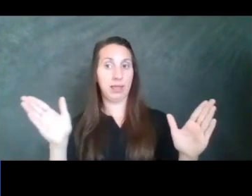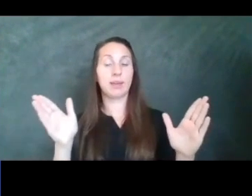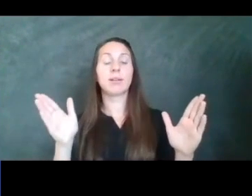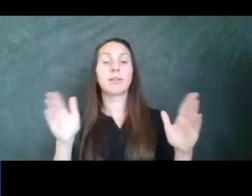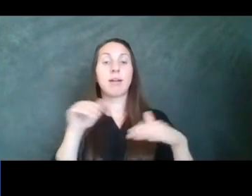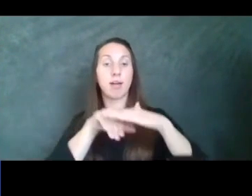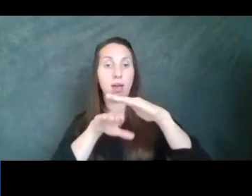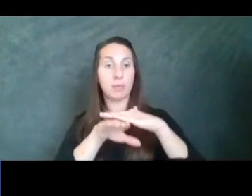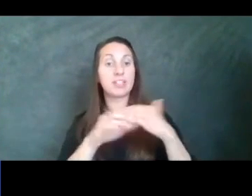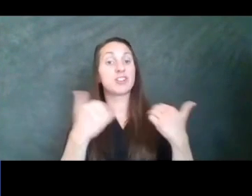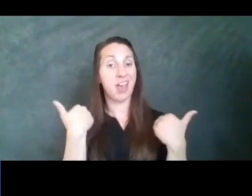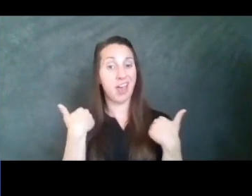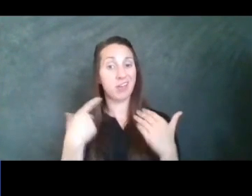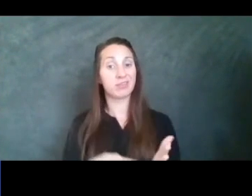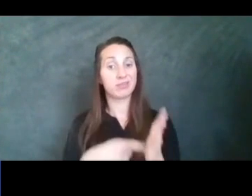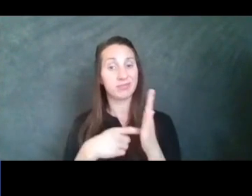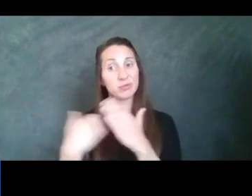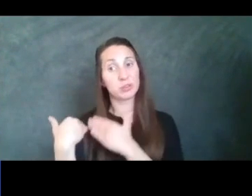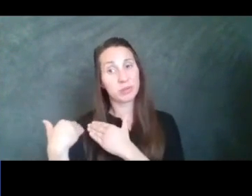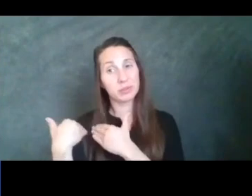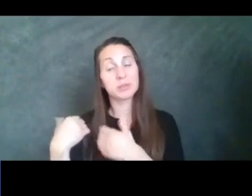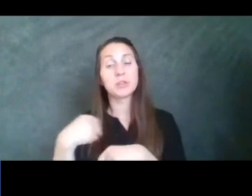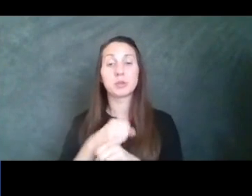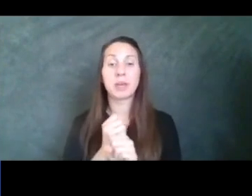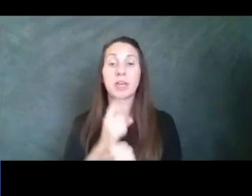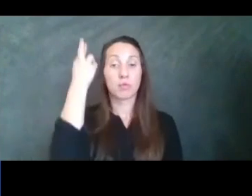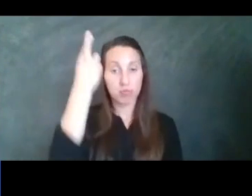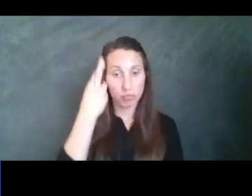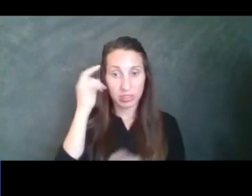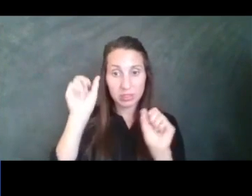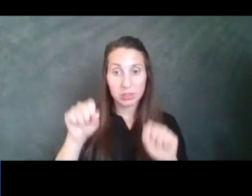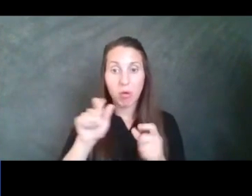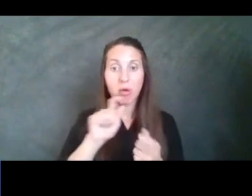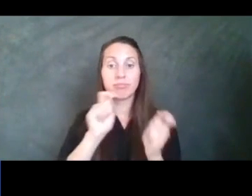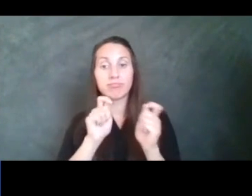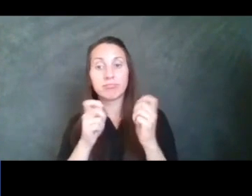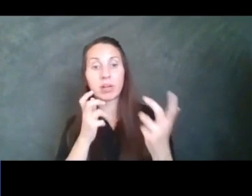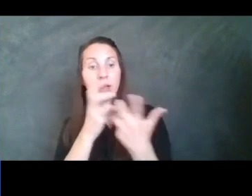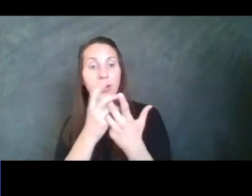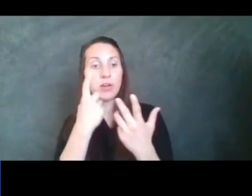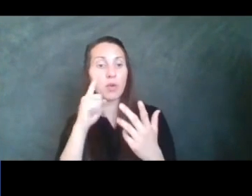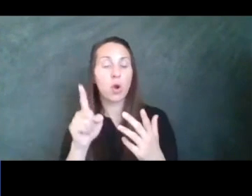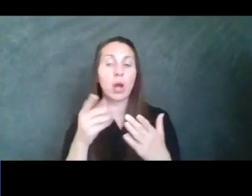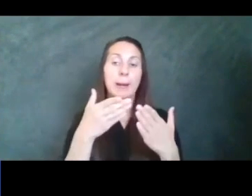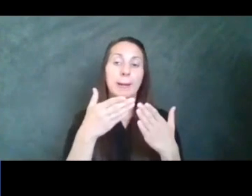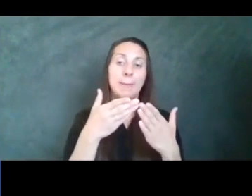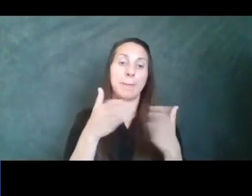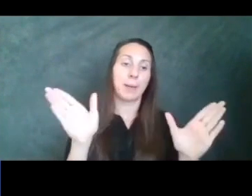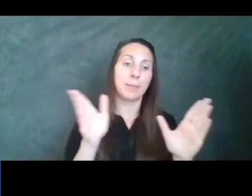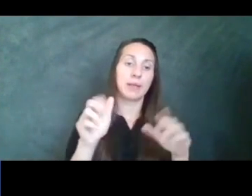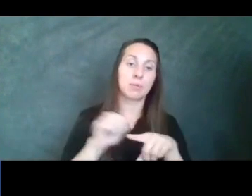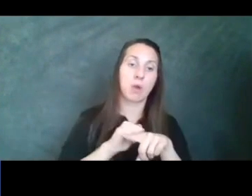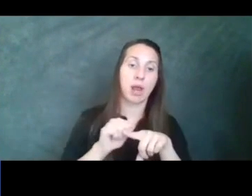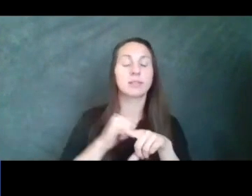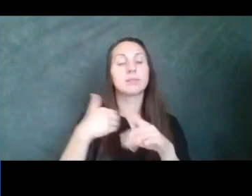reasonable accommodations in policies, practices, and procedures to allow people with disabilities full and